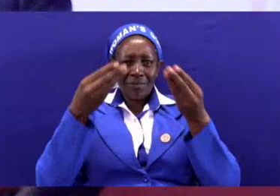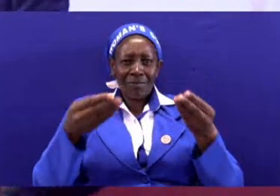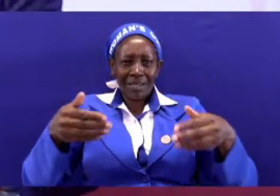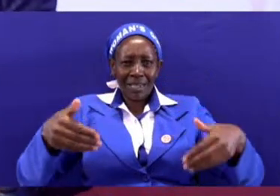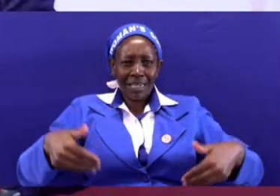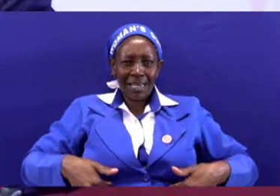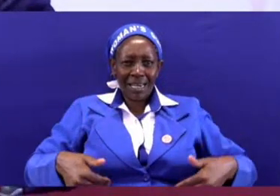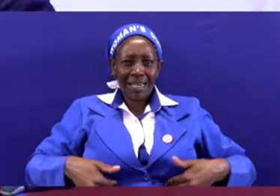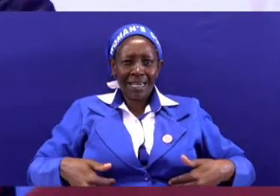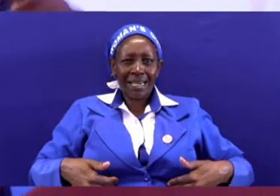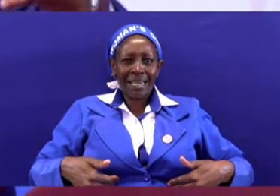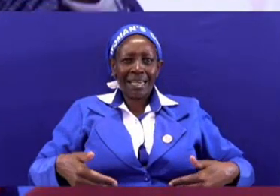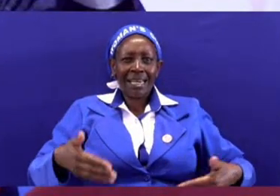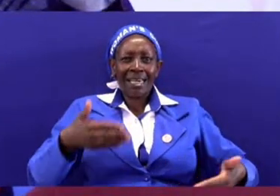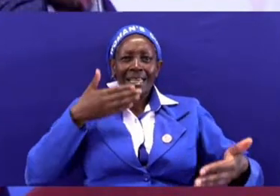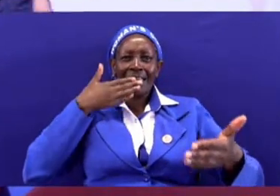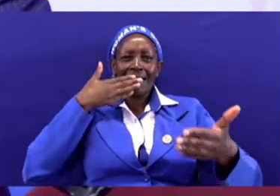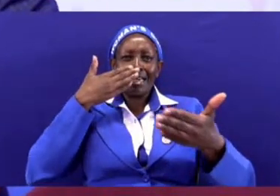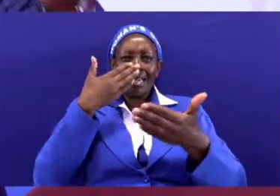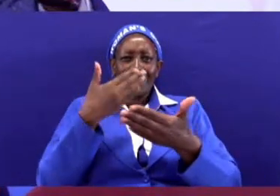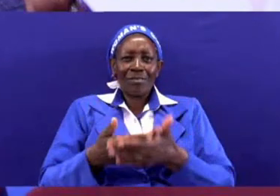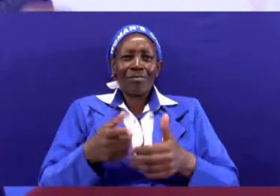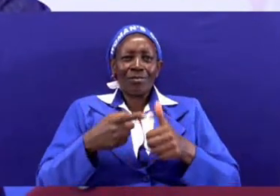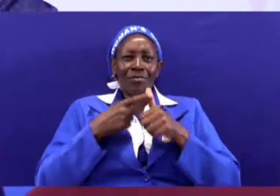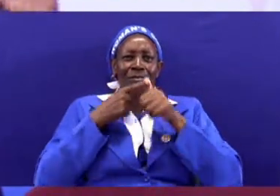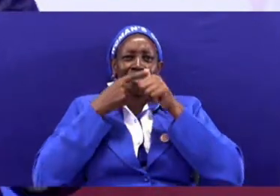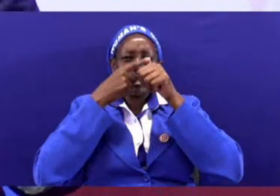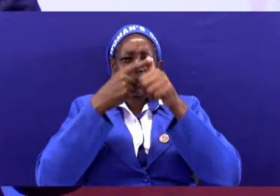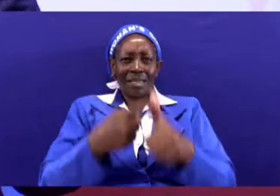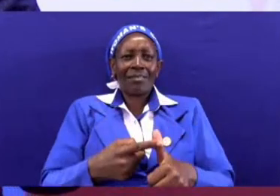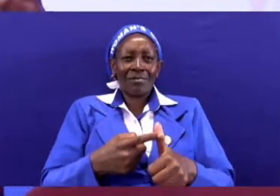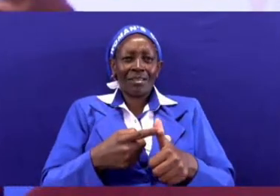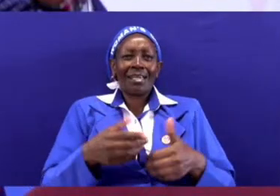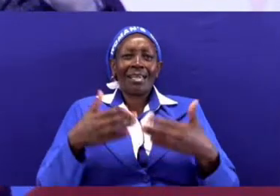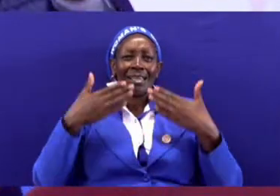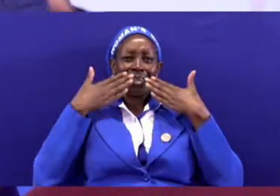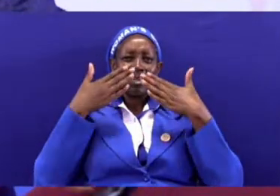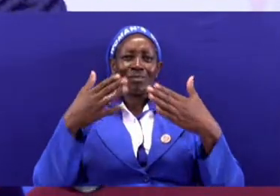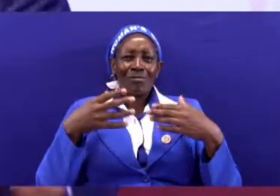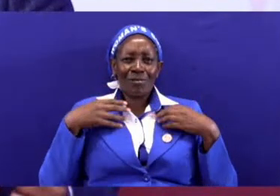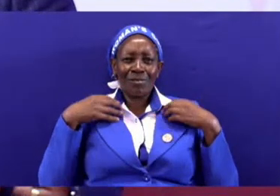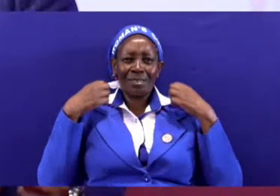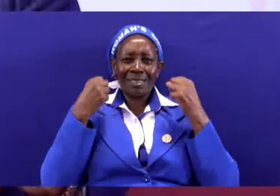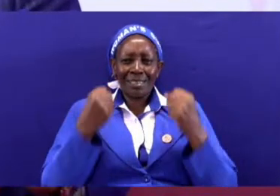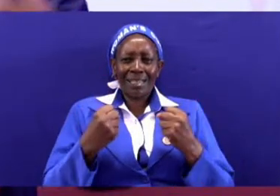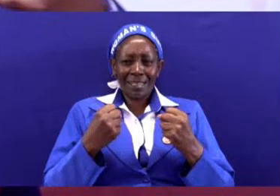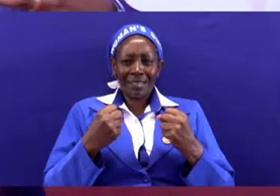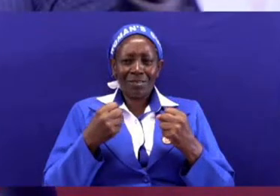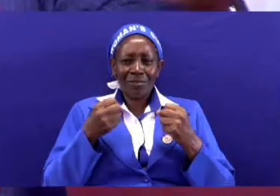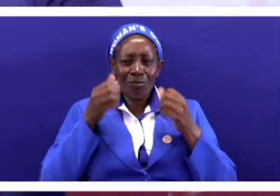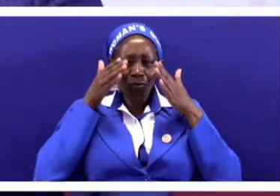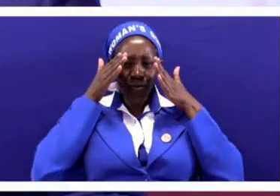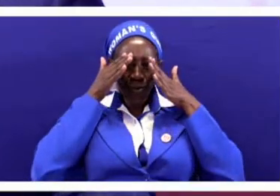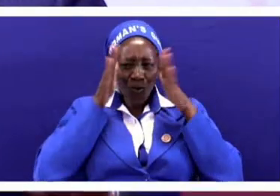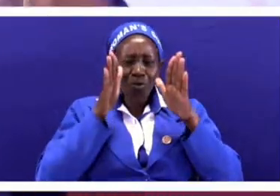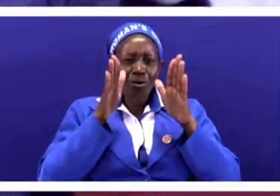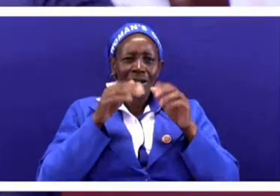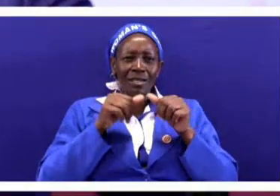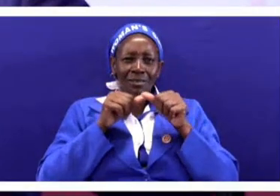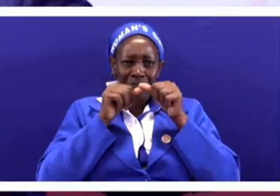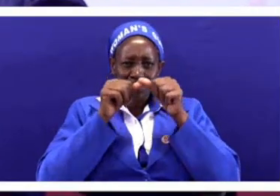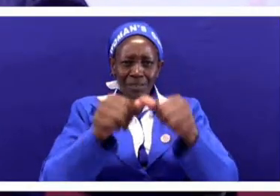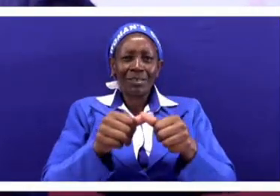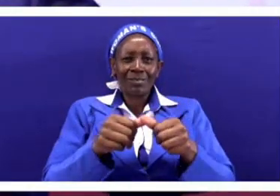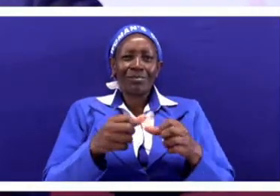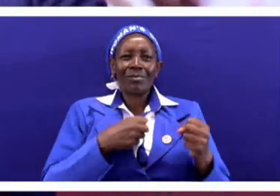gifts. Thank you for their potential, for their strengths. Thank you for their commitment. Continue to strengthen them. Continue to use